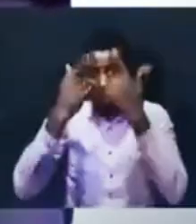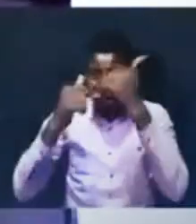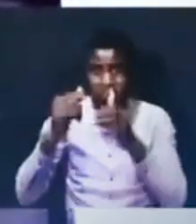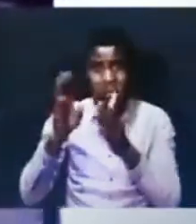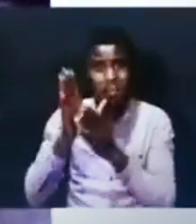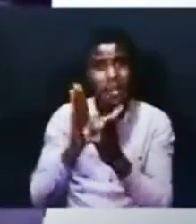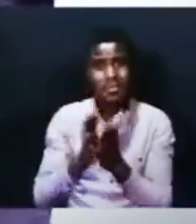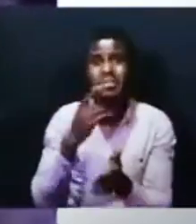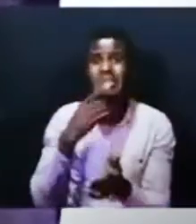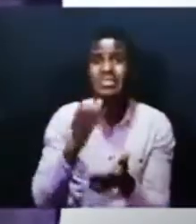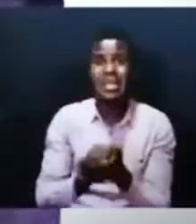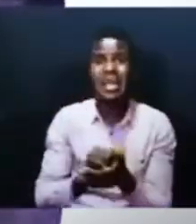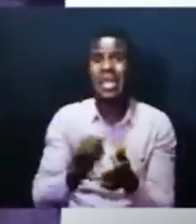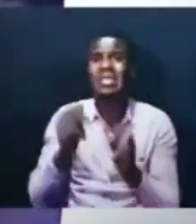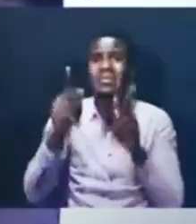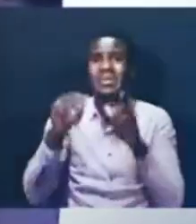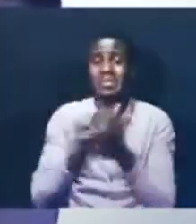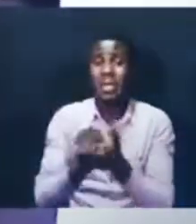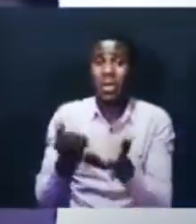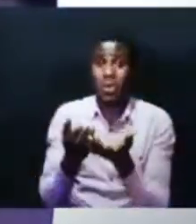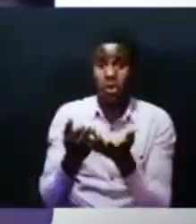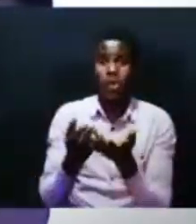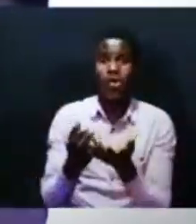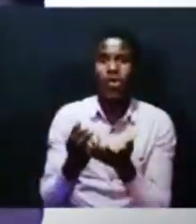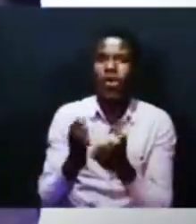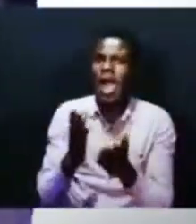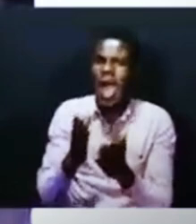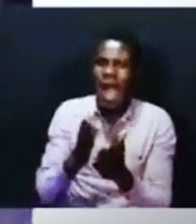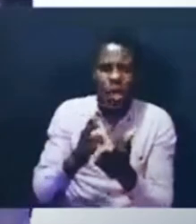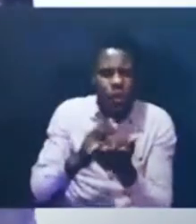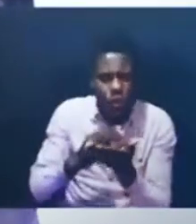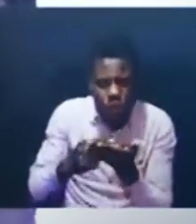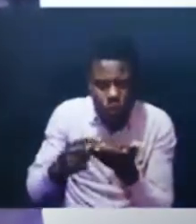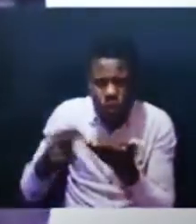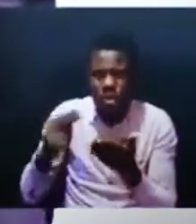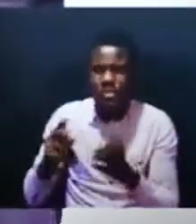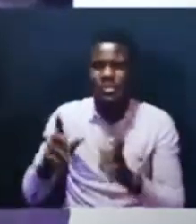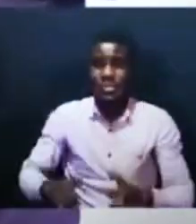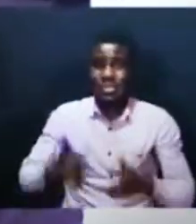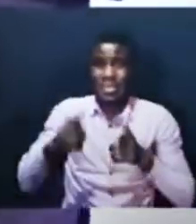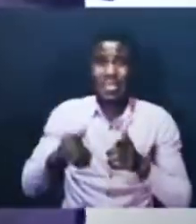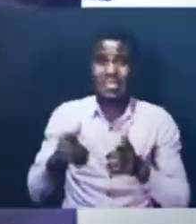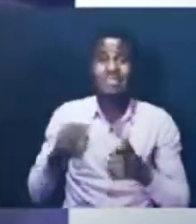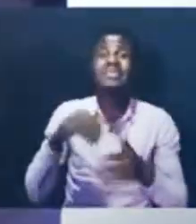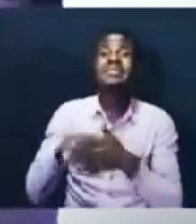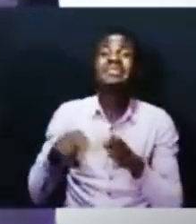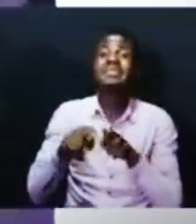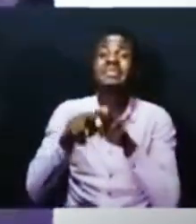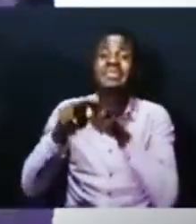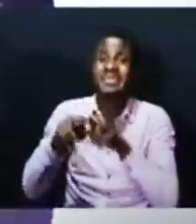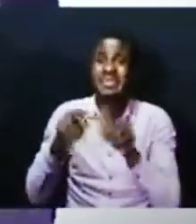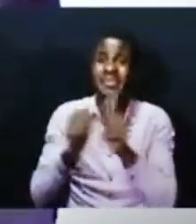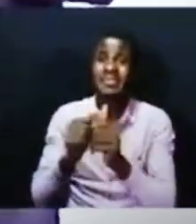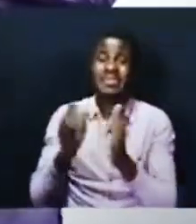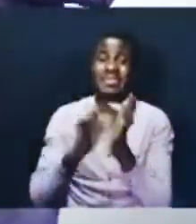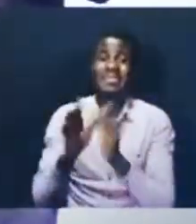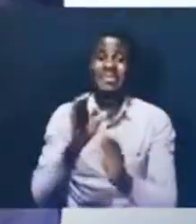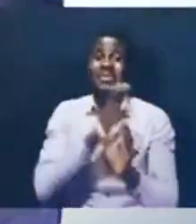who wants to lead a godly life in union with Christ Jesus will certainly suffer